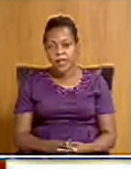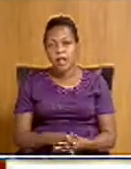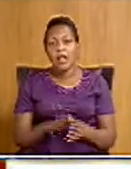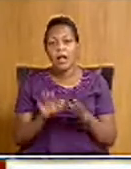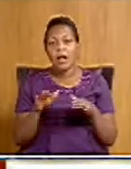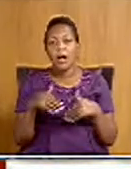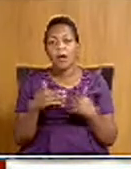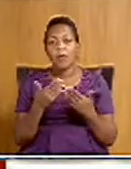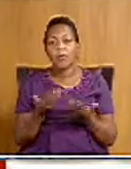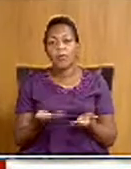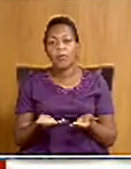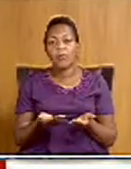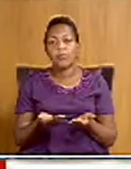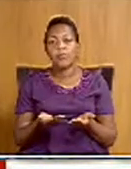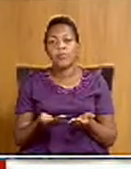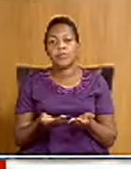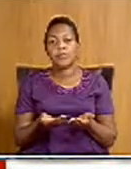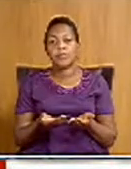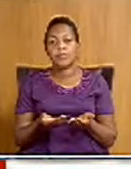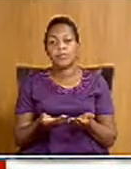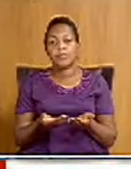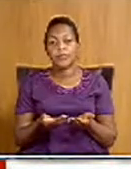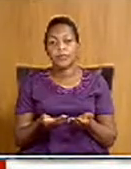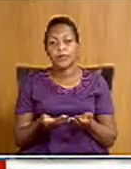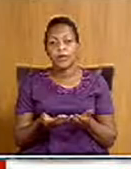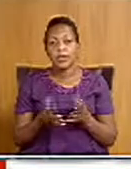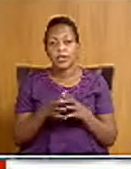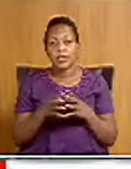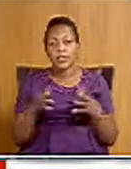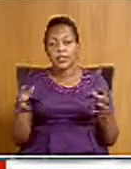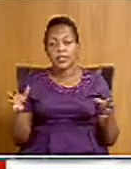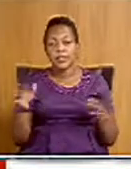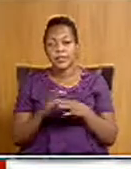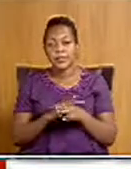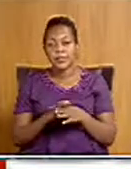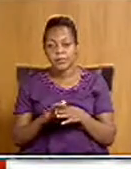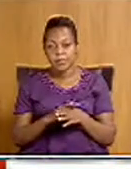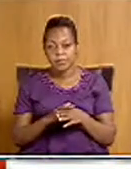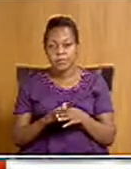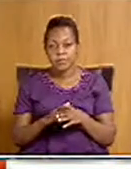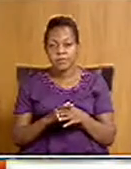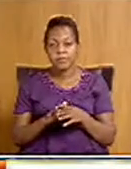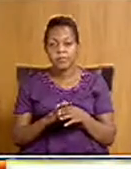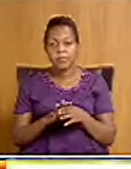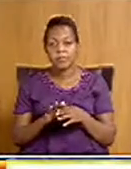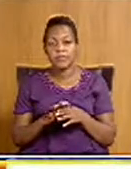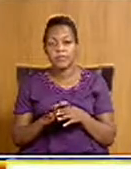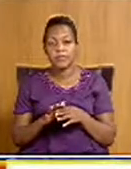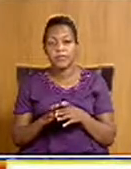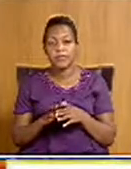How will a big business enterprise